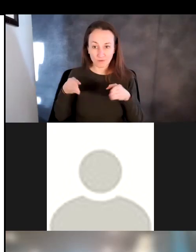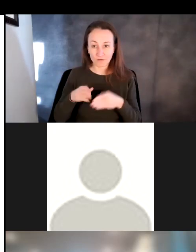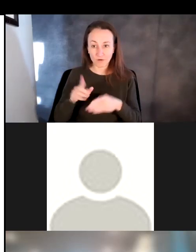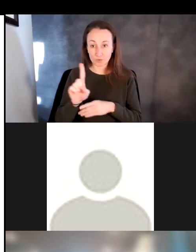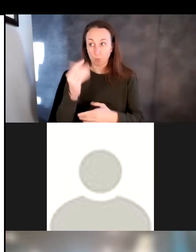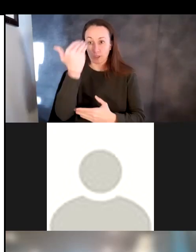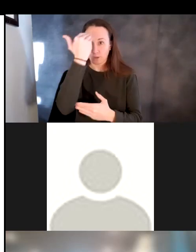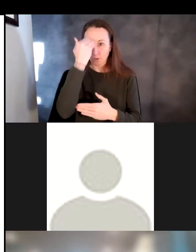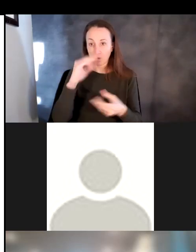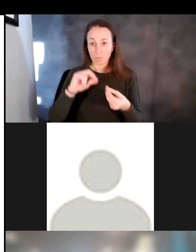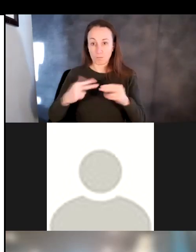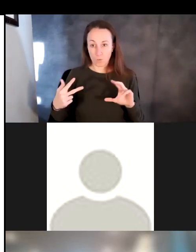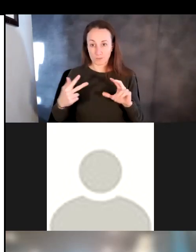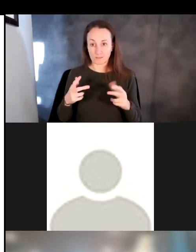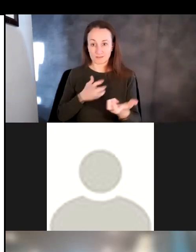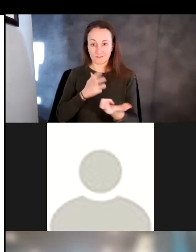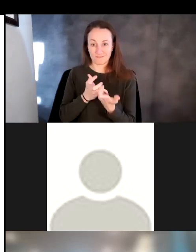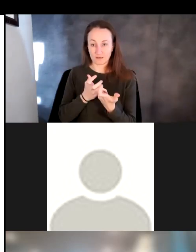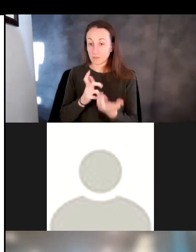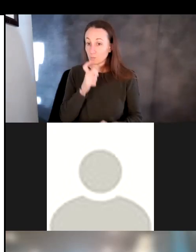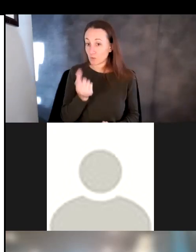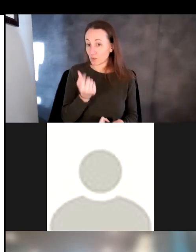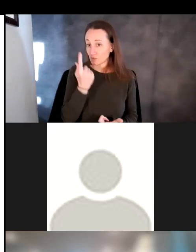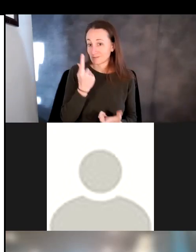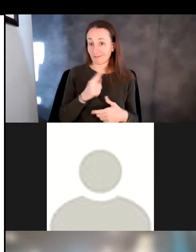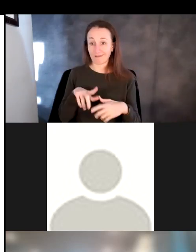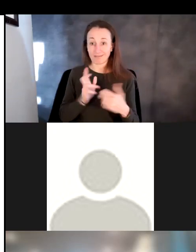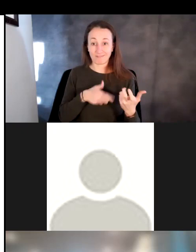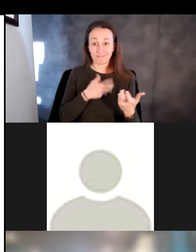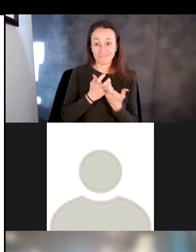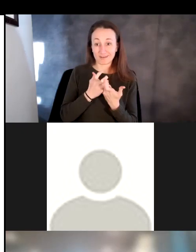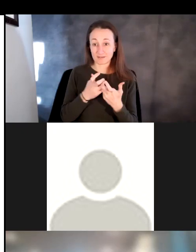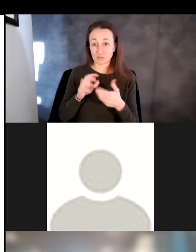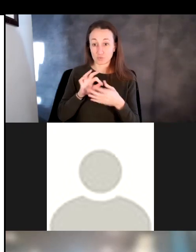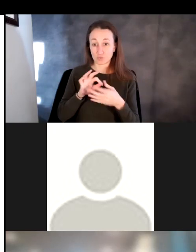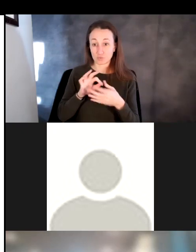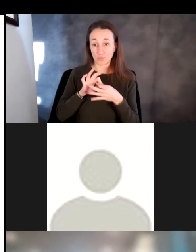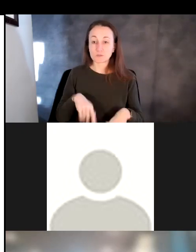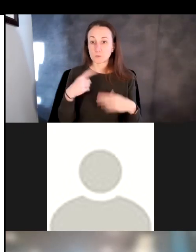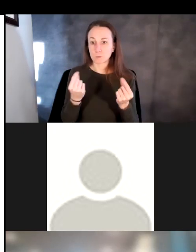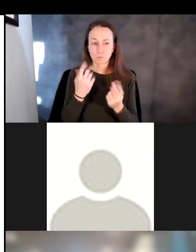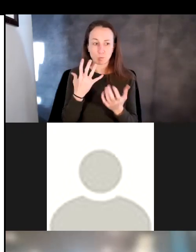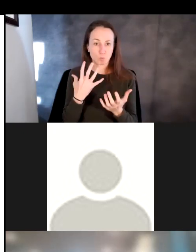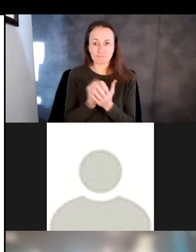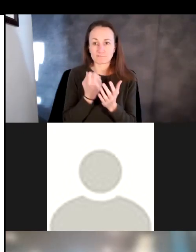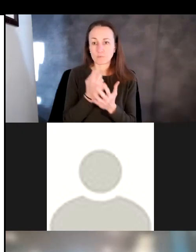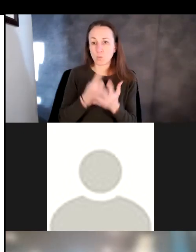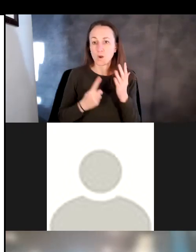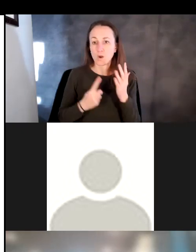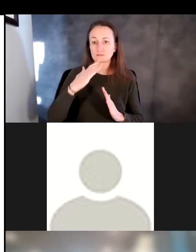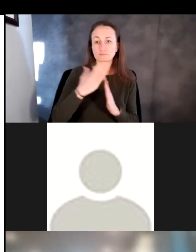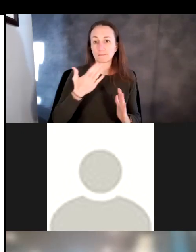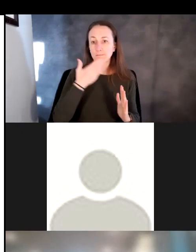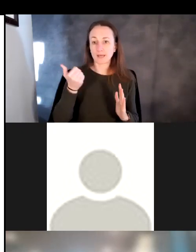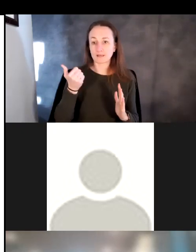don't understand the sequence fitness relationship, so we're going to use a greedy search. We're just going to take what's best and move forward, not really thinking about the